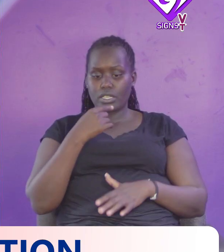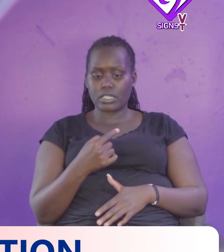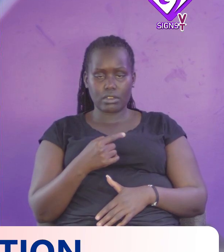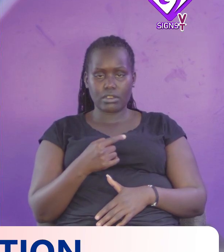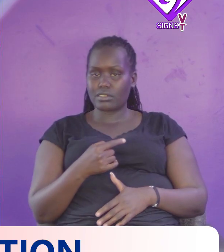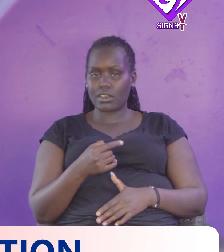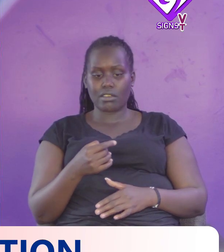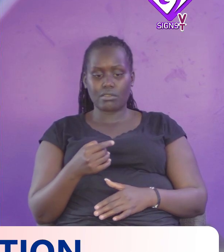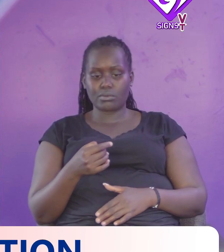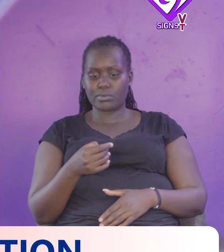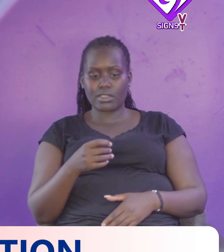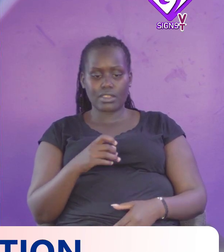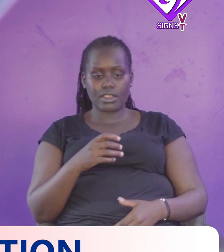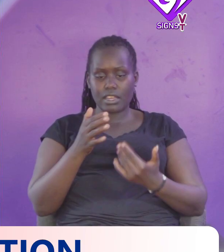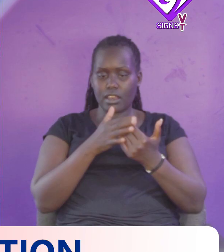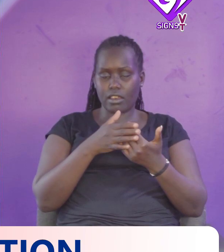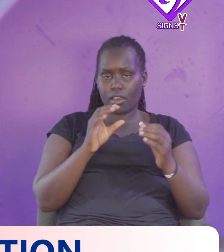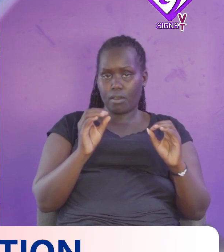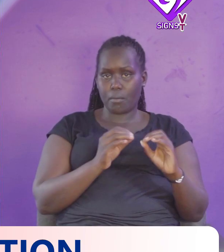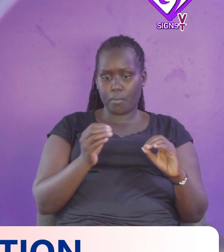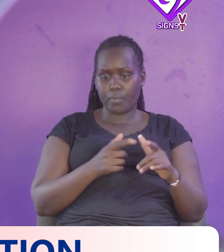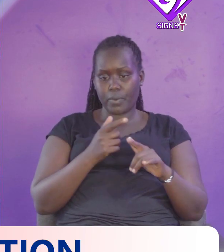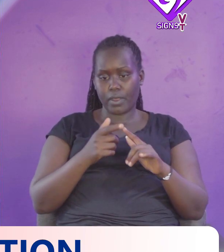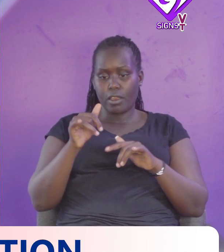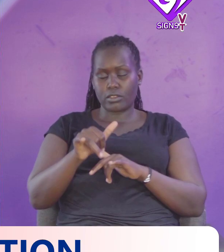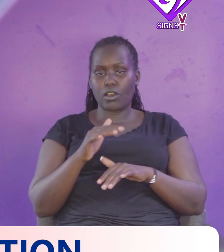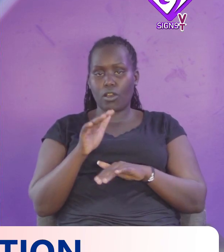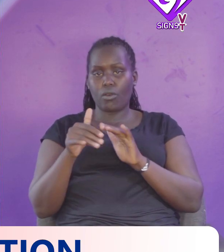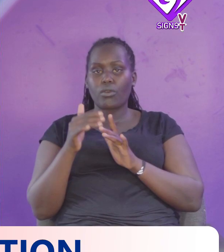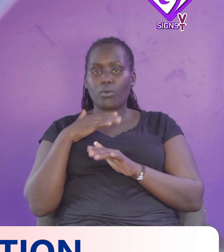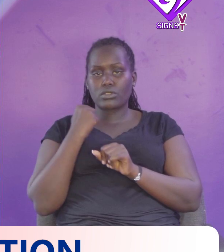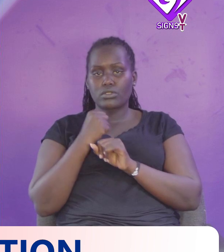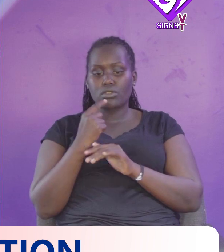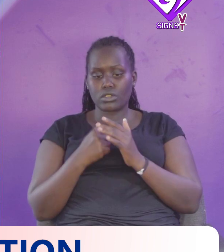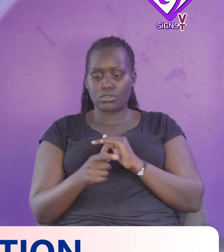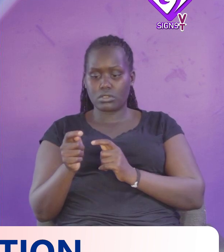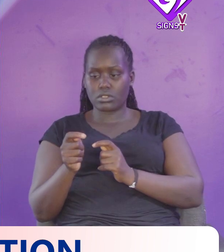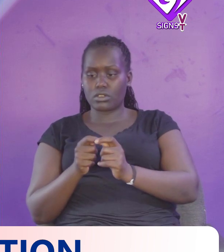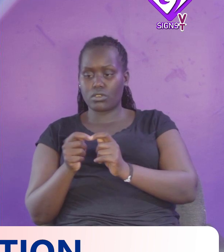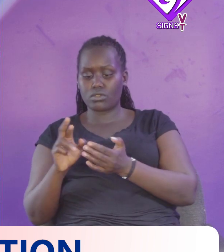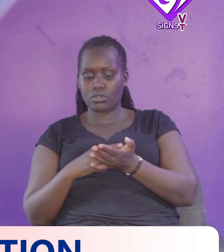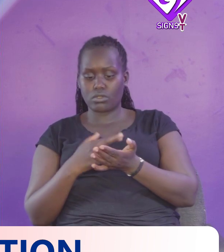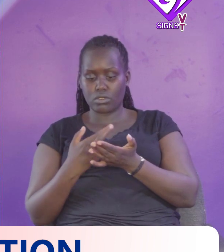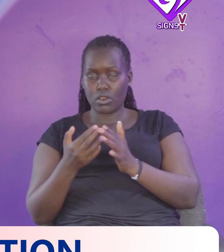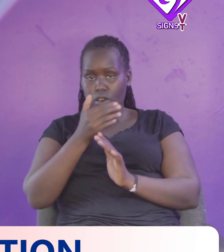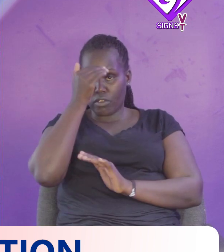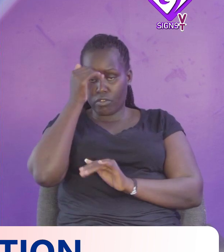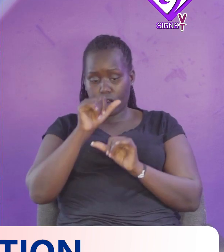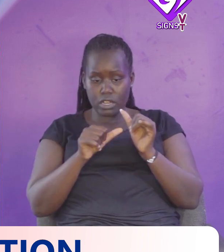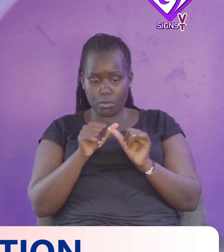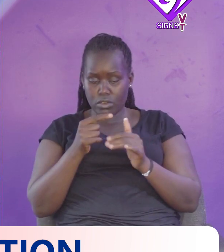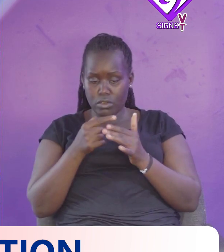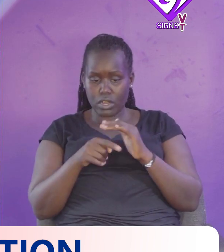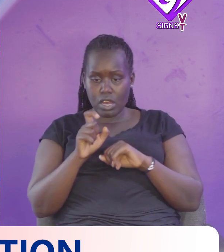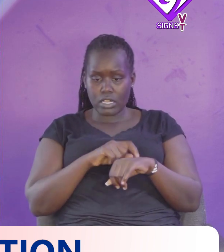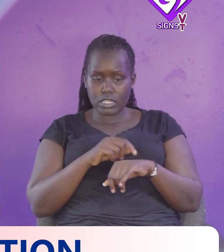Na unashangaa. Sasa wewe umeenda umekaa pale, all that you want to do is to control resources. And you're forgetting about when you are there, you're supposed to be